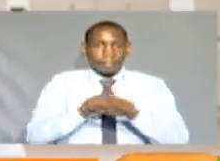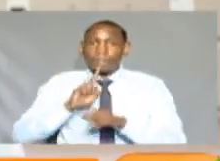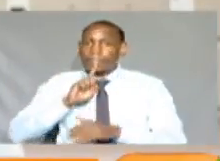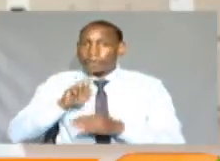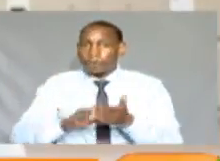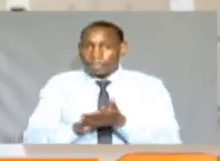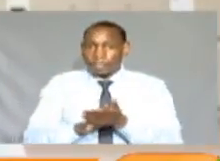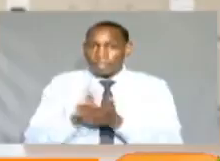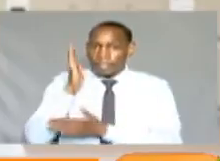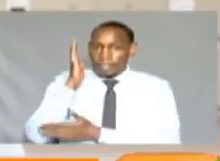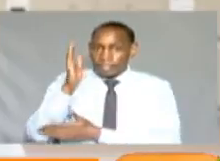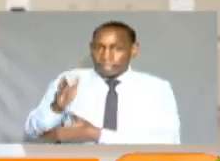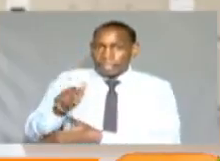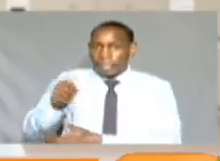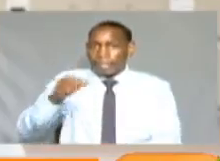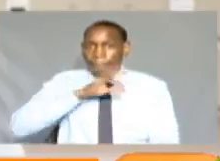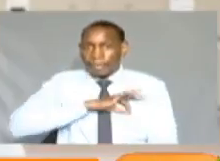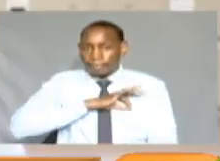the indirect beneficiaries